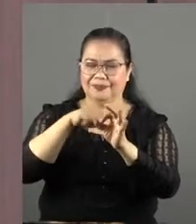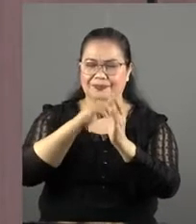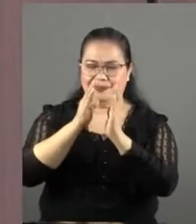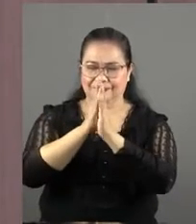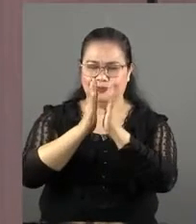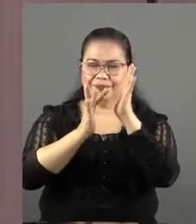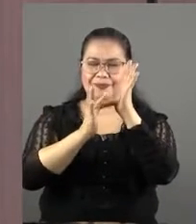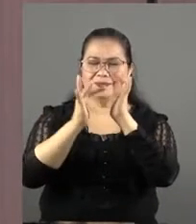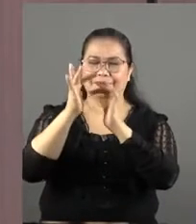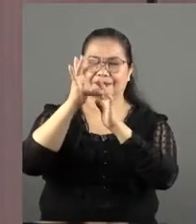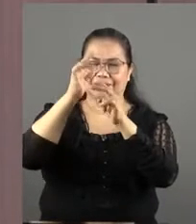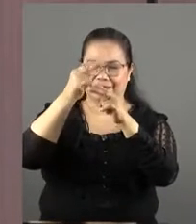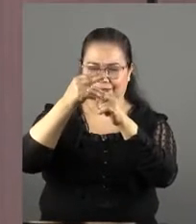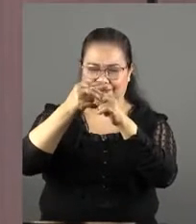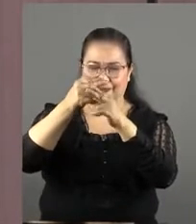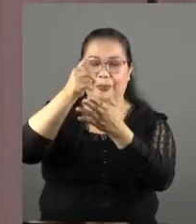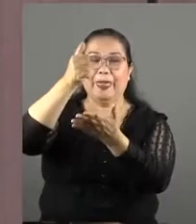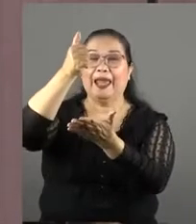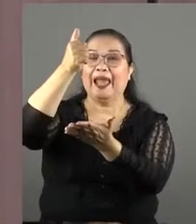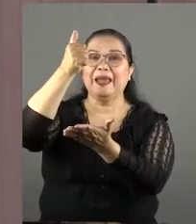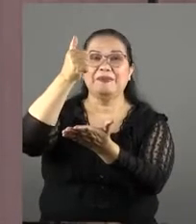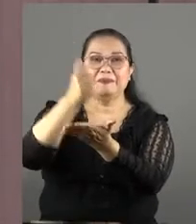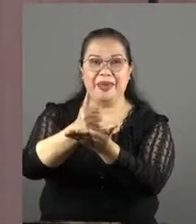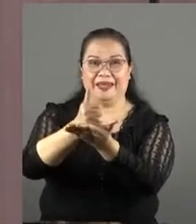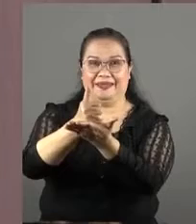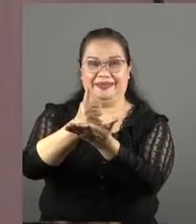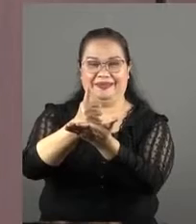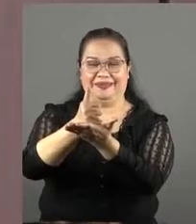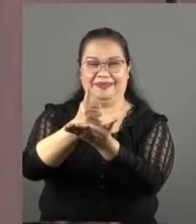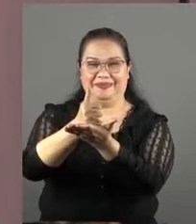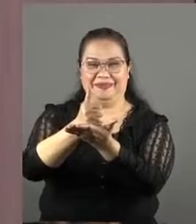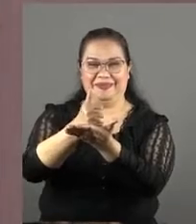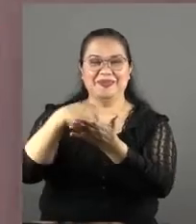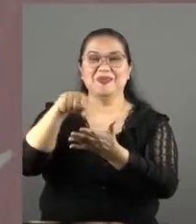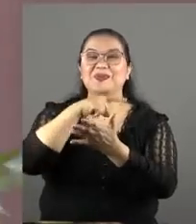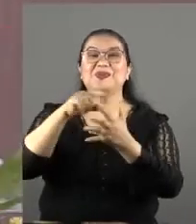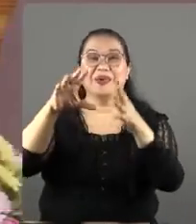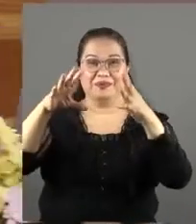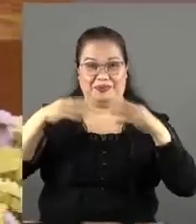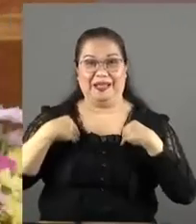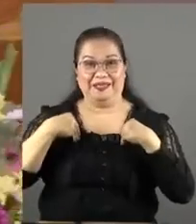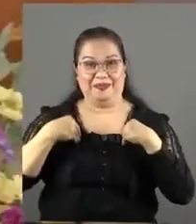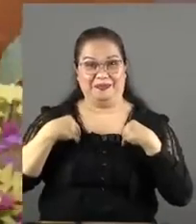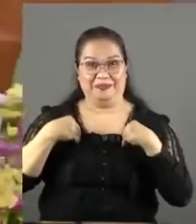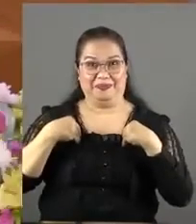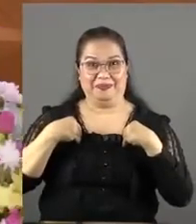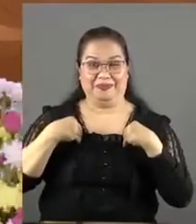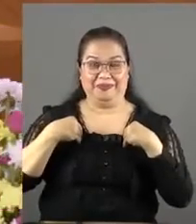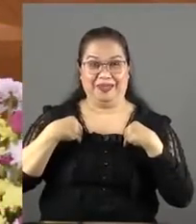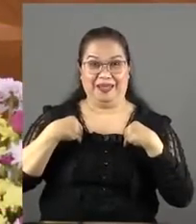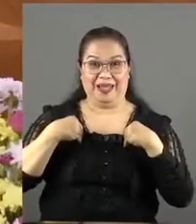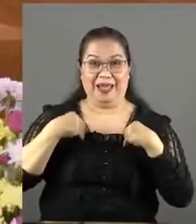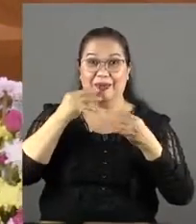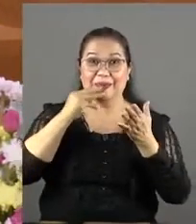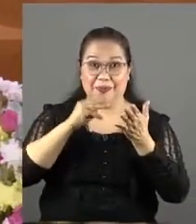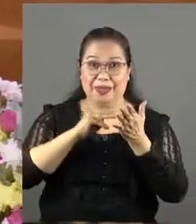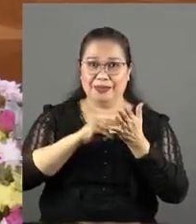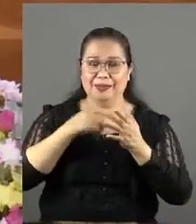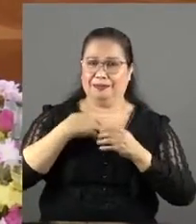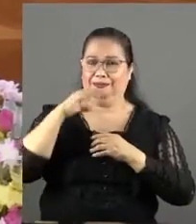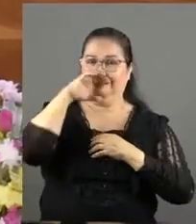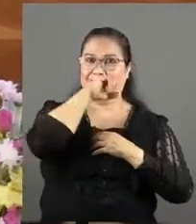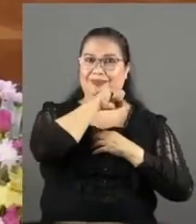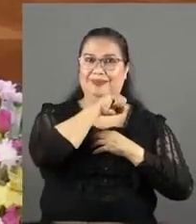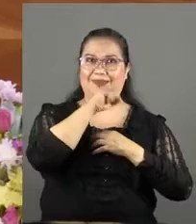Jesus' name. Amen. We have to admit this. The passage is strange. It's